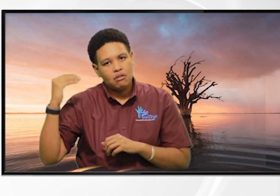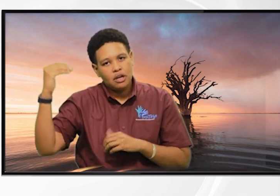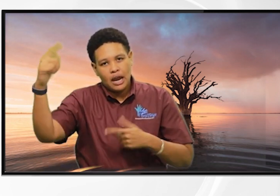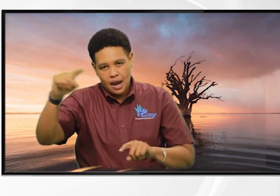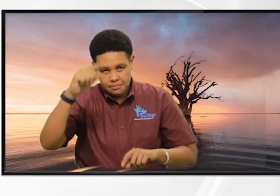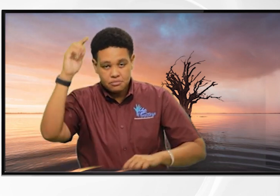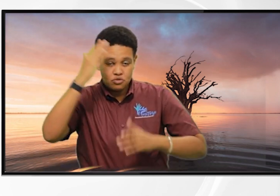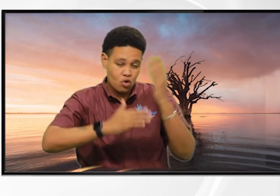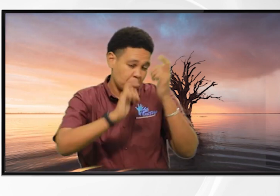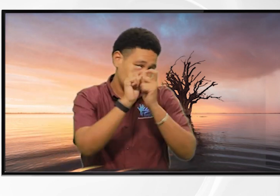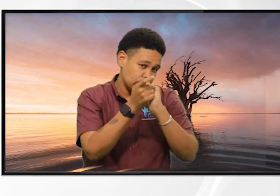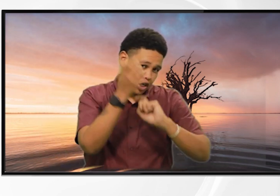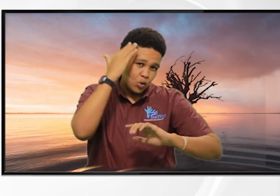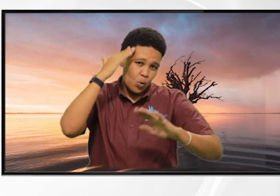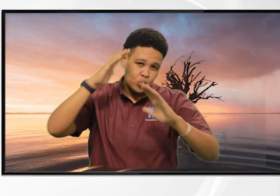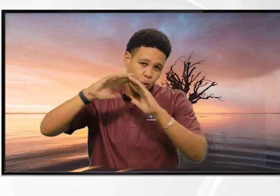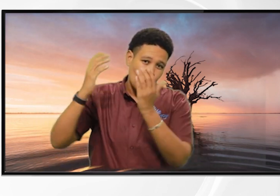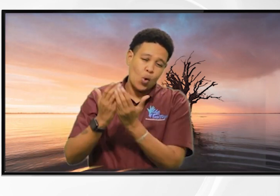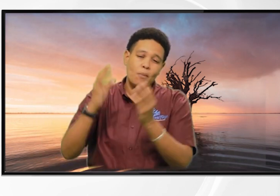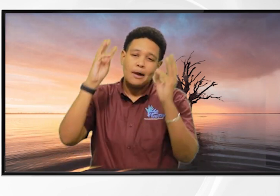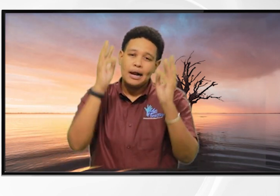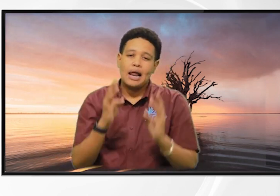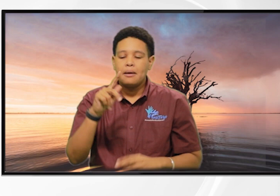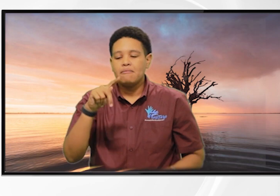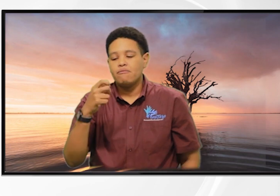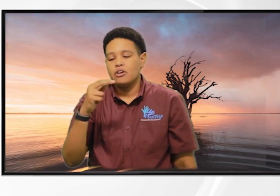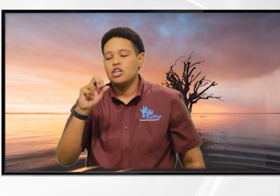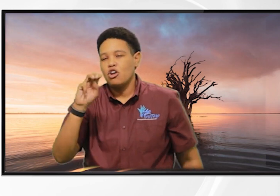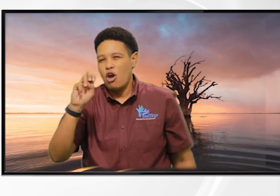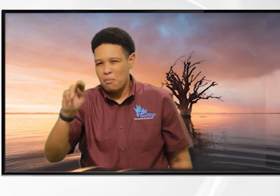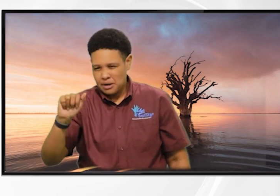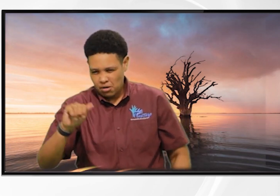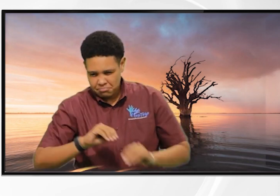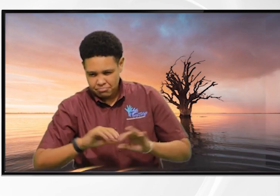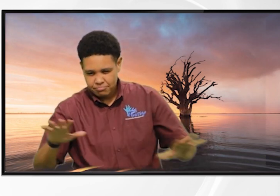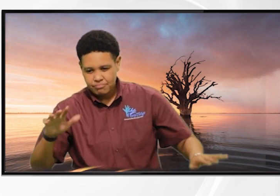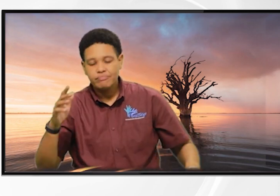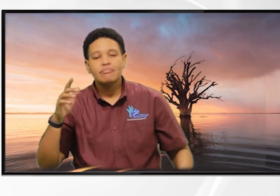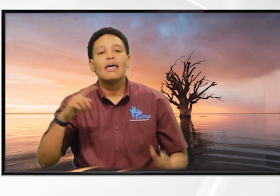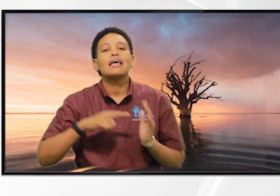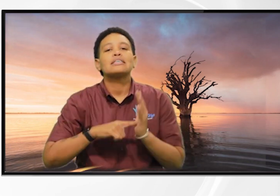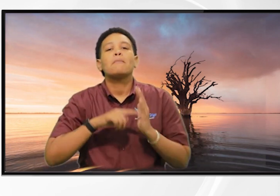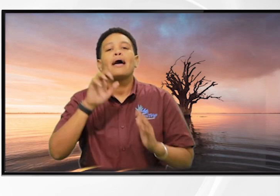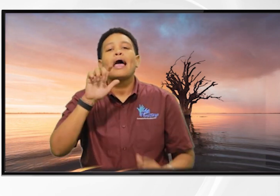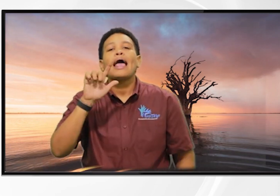global climatic phenomena, example, an El Niño event,